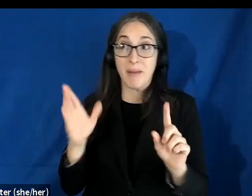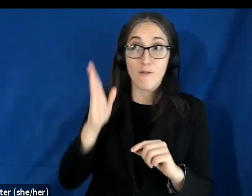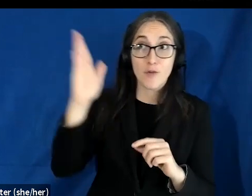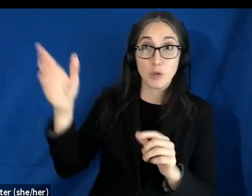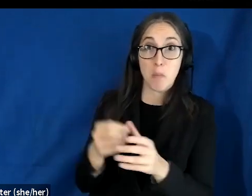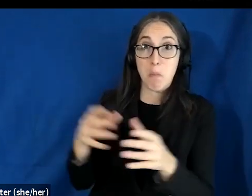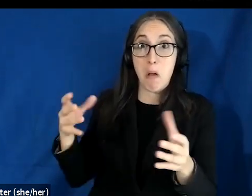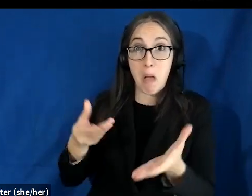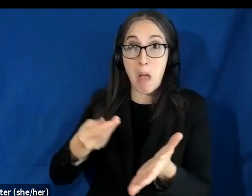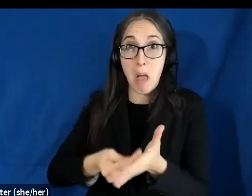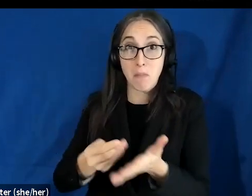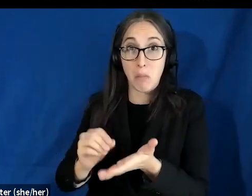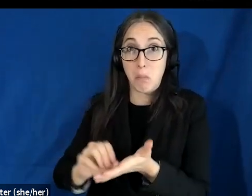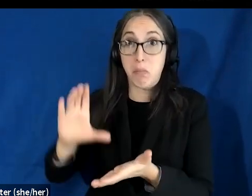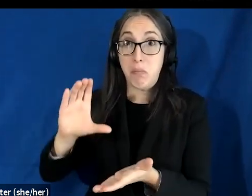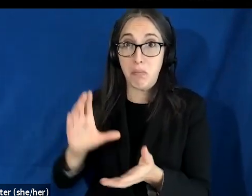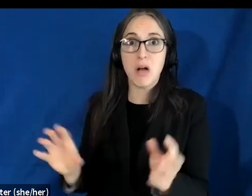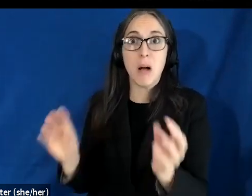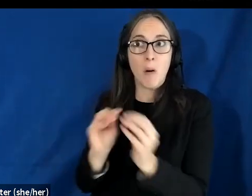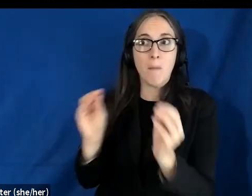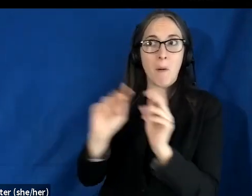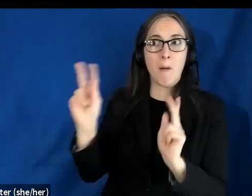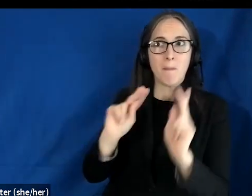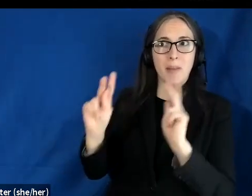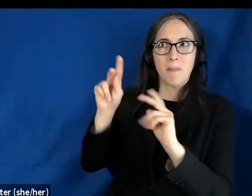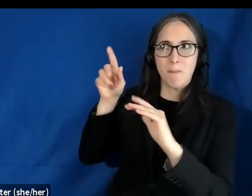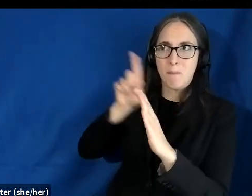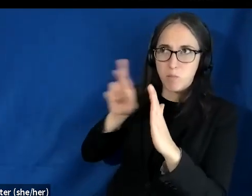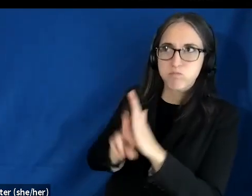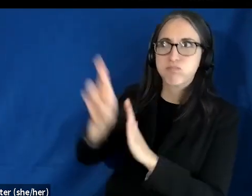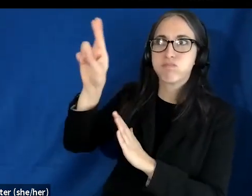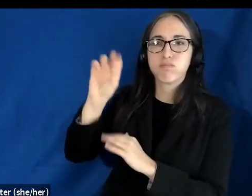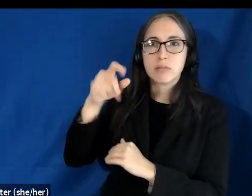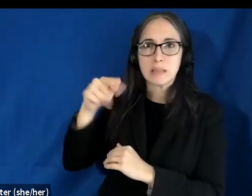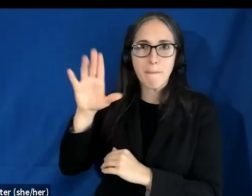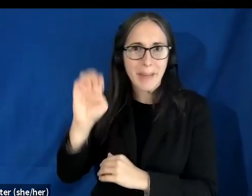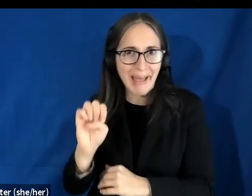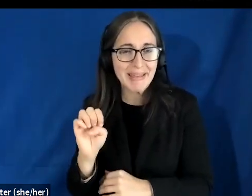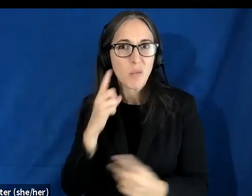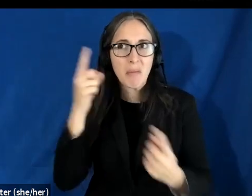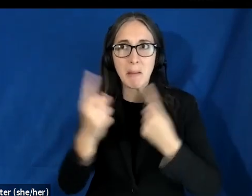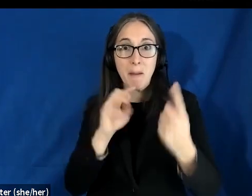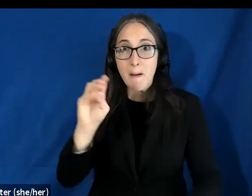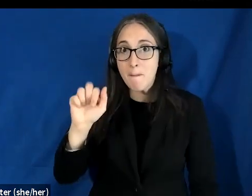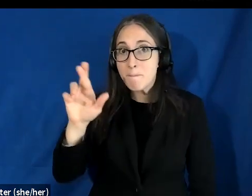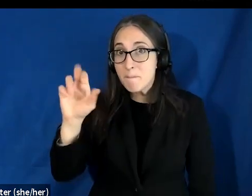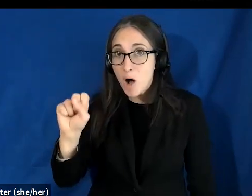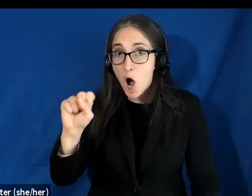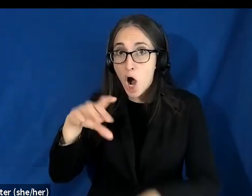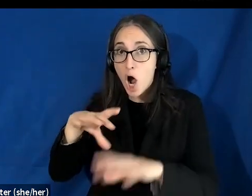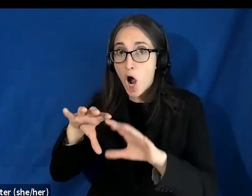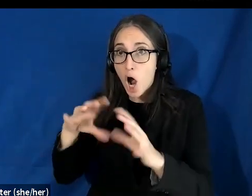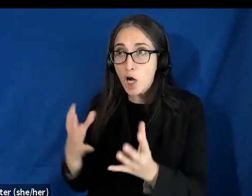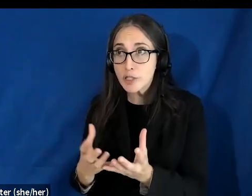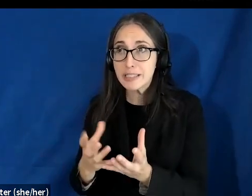as more and more people are going into space and we're thinking of Mars, which is going to be like a 6 months to 9 months journey.